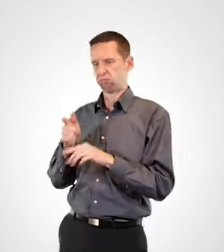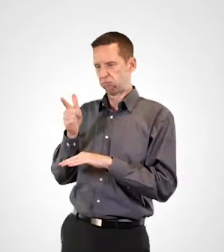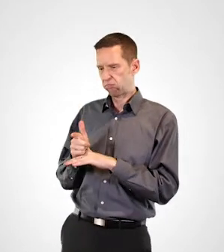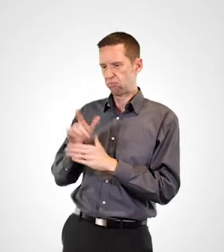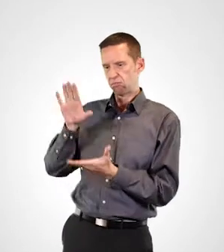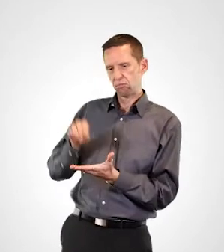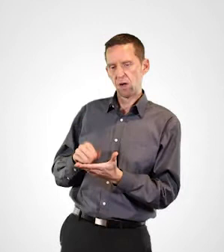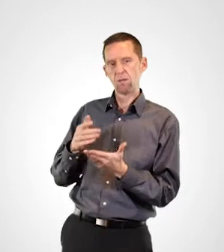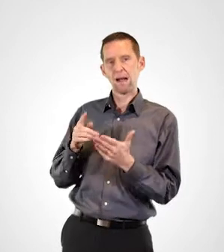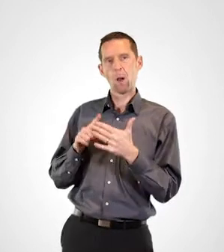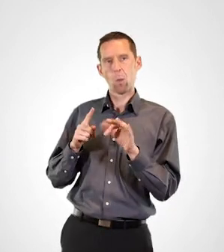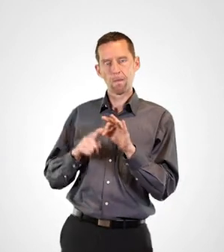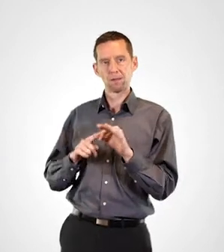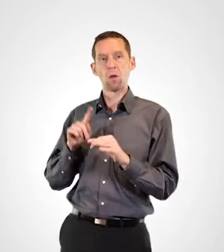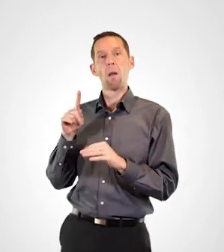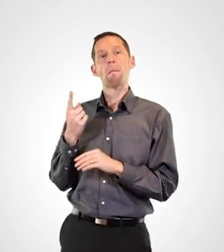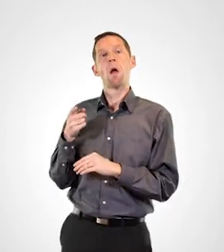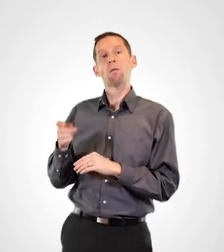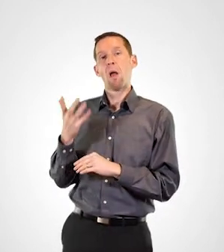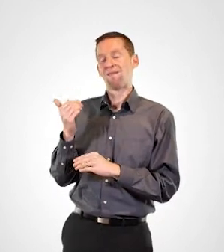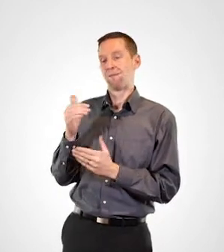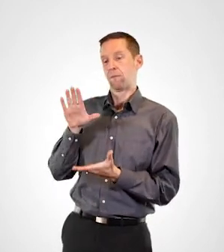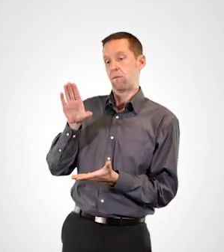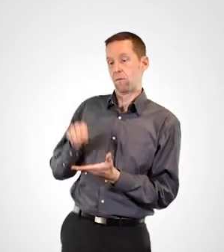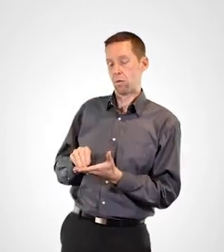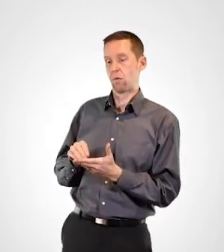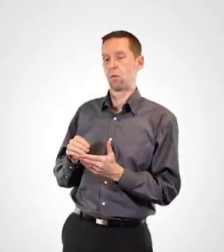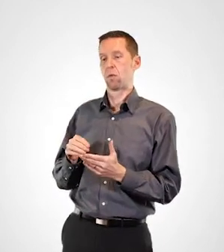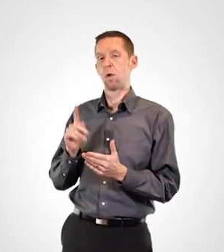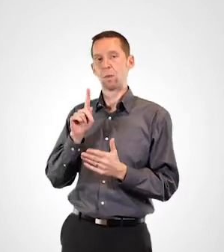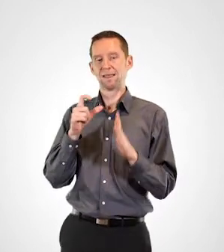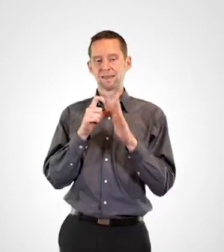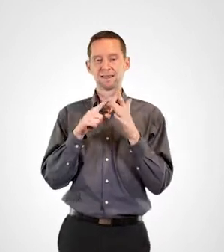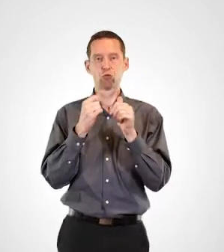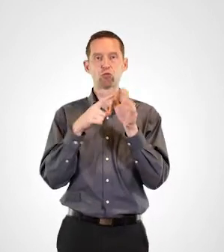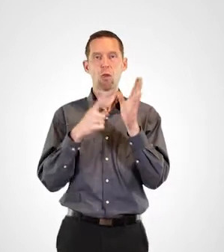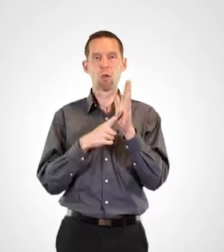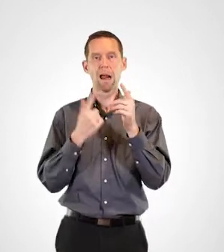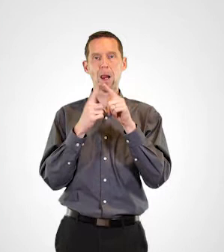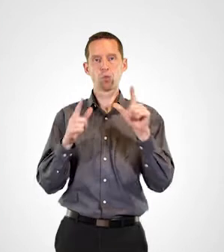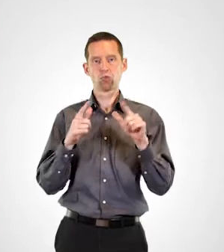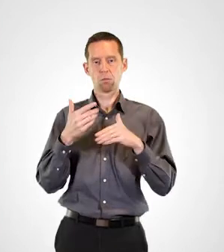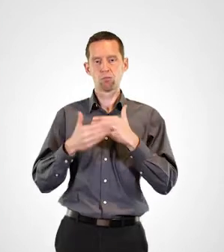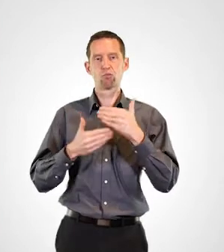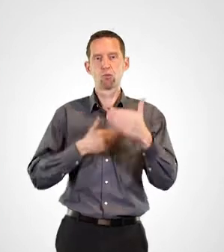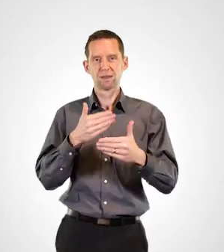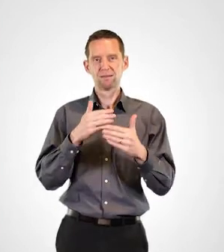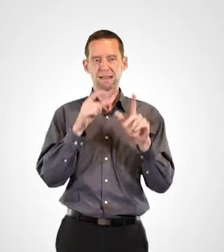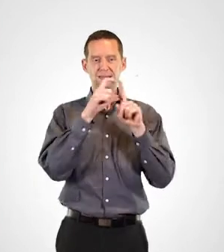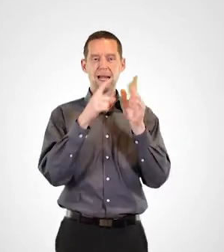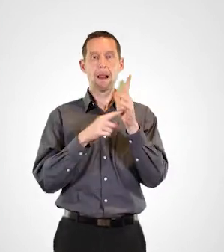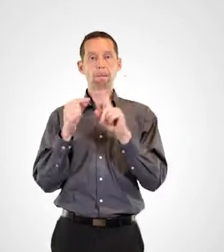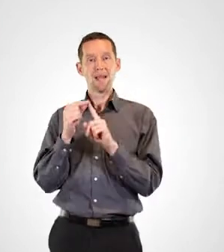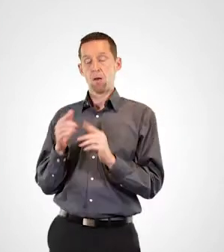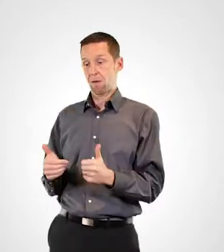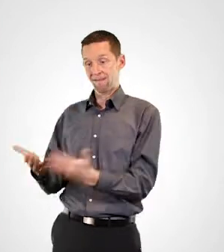hardware, which is really kind of the digital language, if you want, of the product. It's called a digital language processor, or DLP, which is a small little